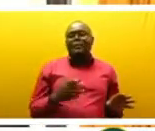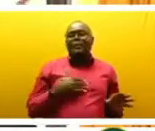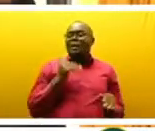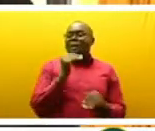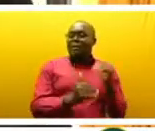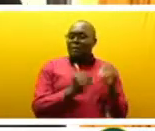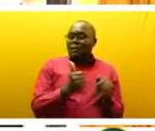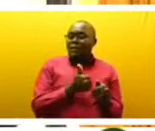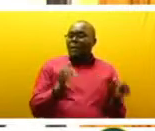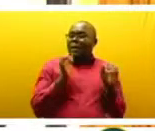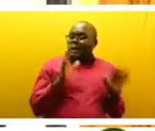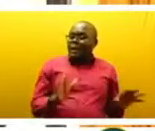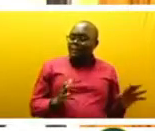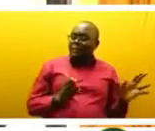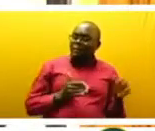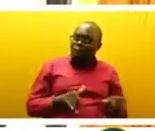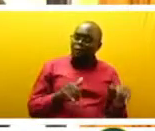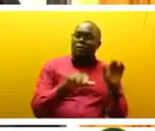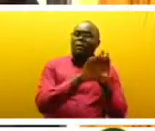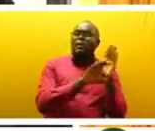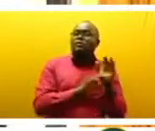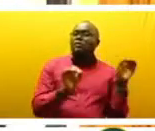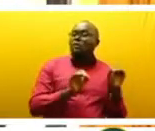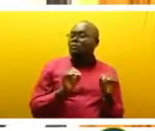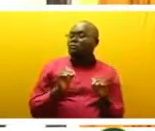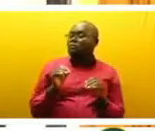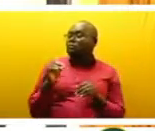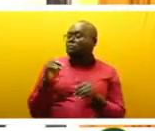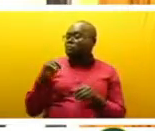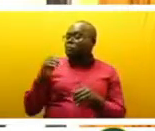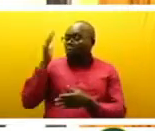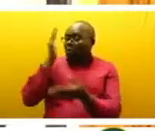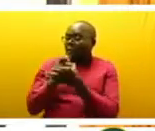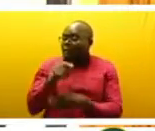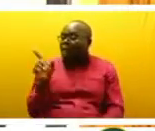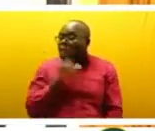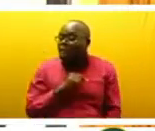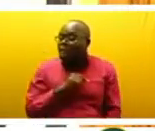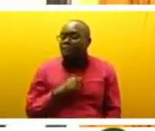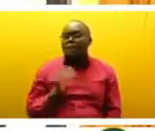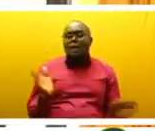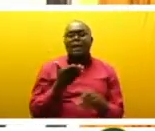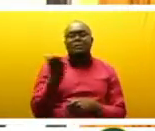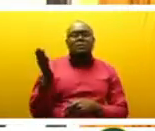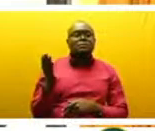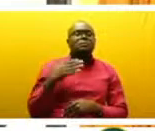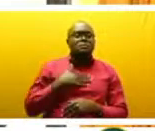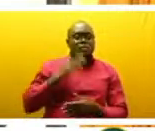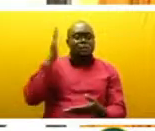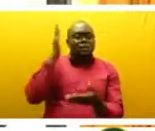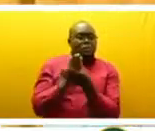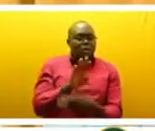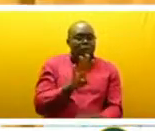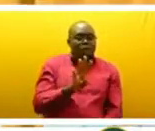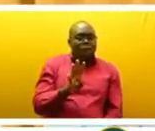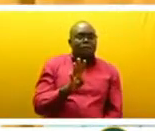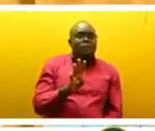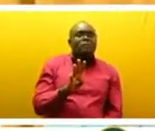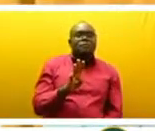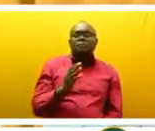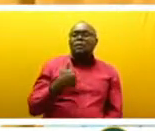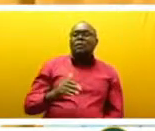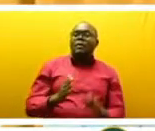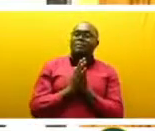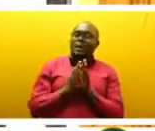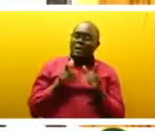processes are not as per the Constitution, do you doubt them? I urge you, don't doubt them. We pray, my lords and my ladies, that